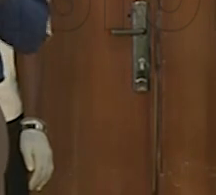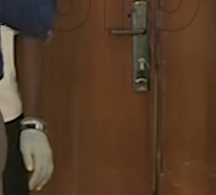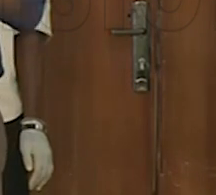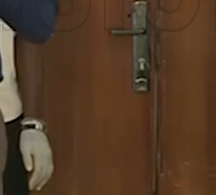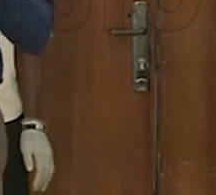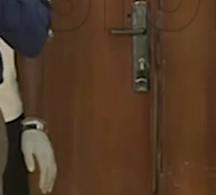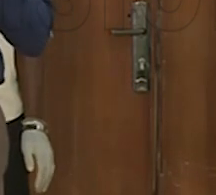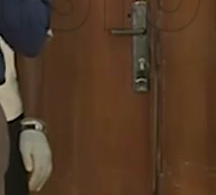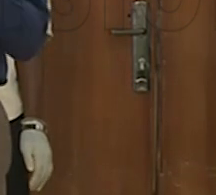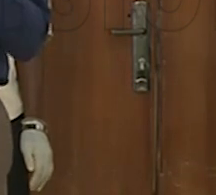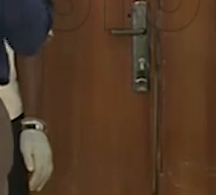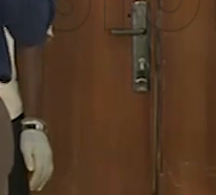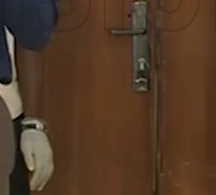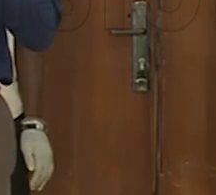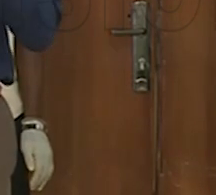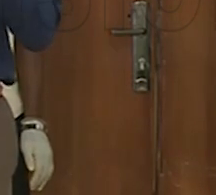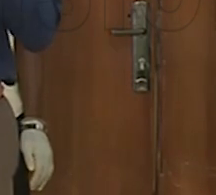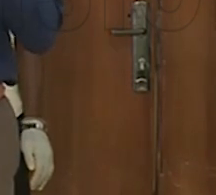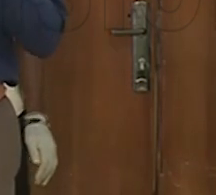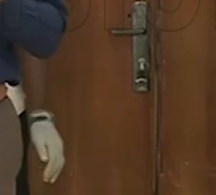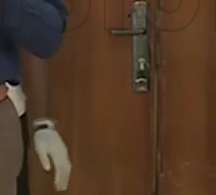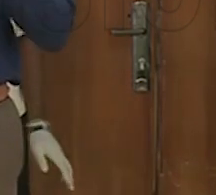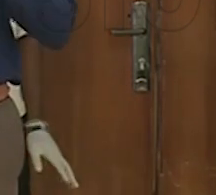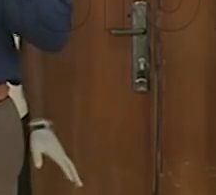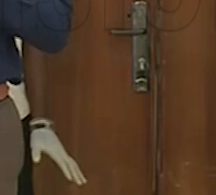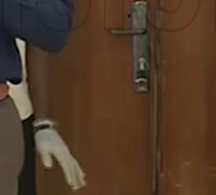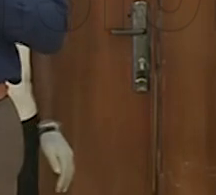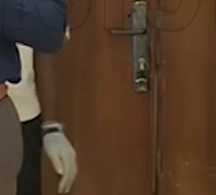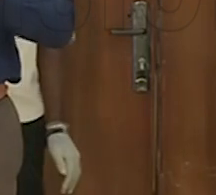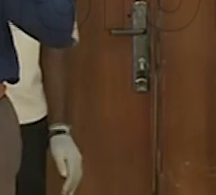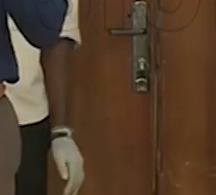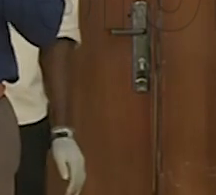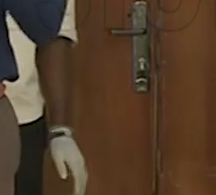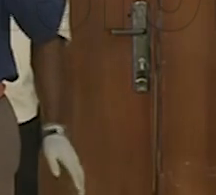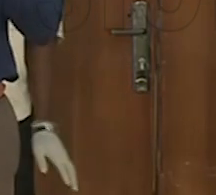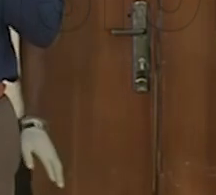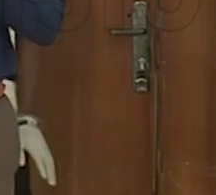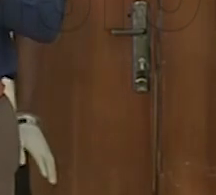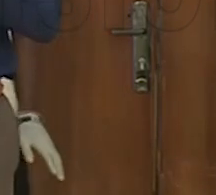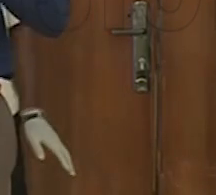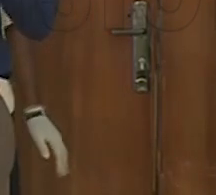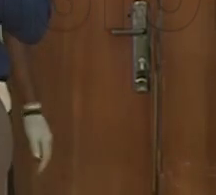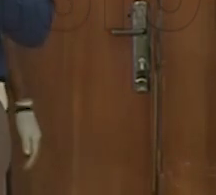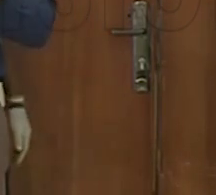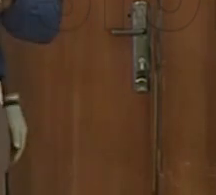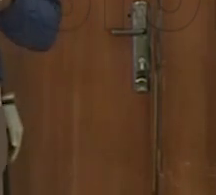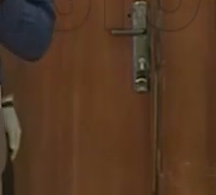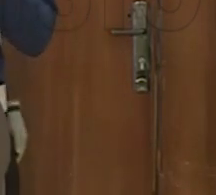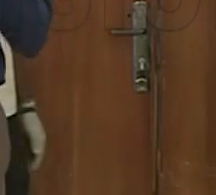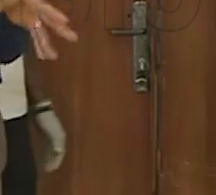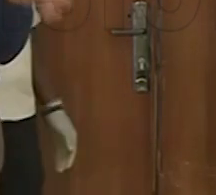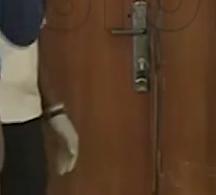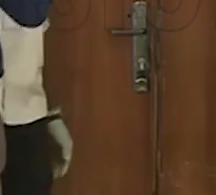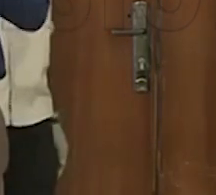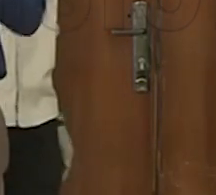legal consequences. So I would like to find out what are the implications of this for Nigerians who are yet to be evacuated from that